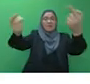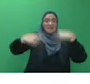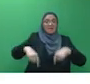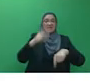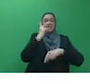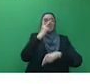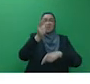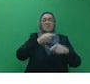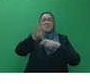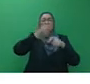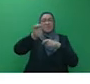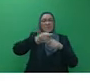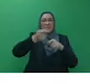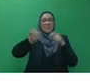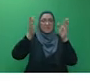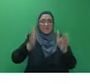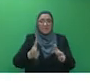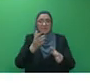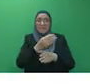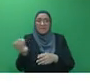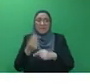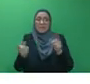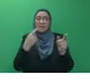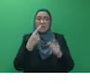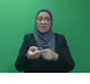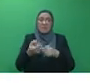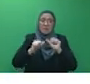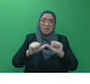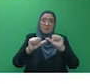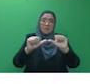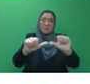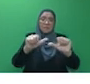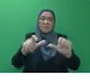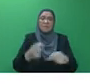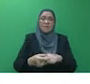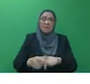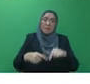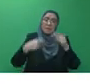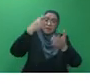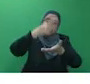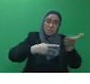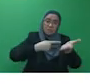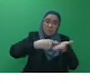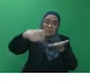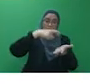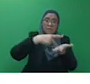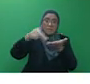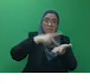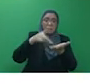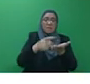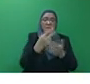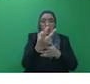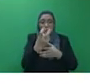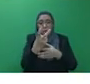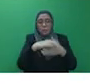encourage people to come and watch stand-up comedy it's one of the genres that is slowly building gaining momentum so we charge you know uh we don't charge a premium they